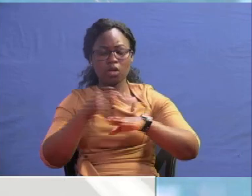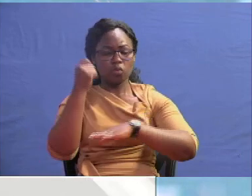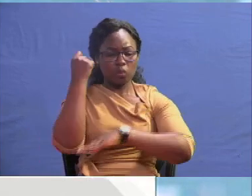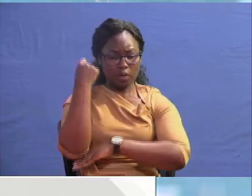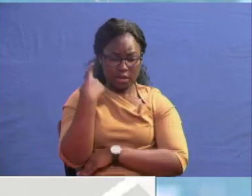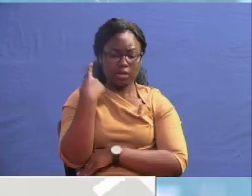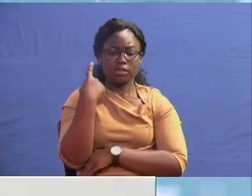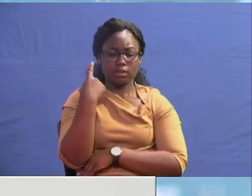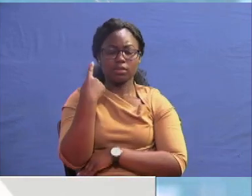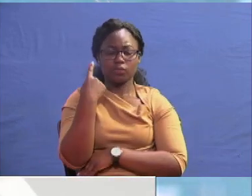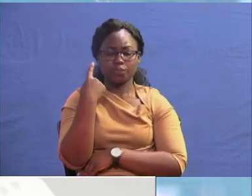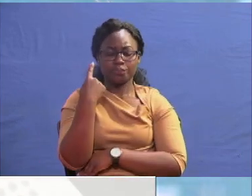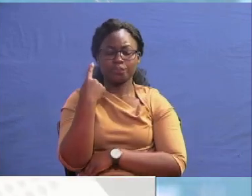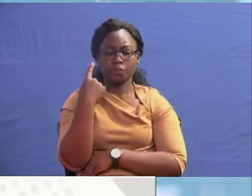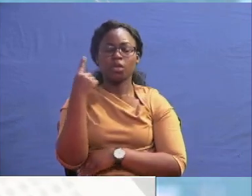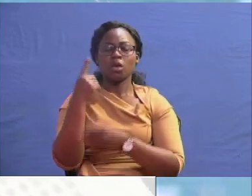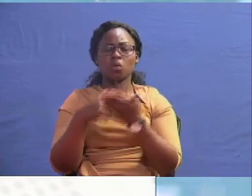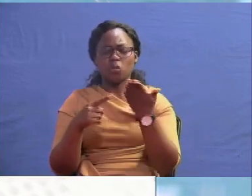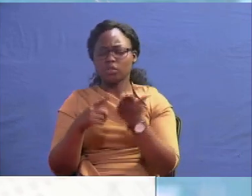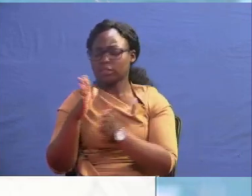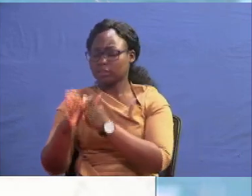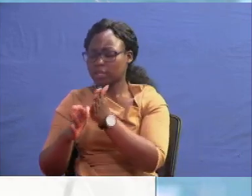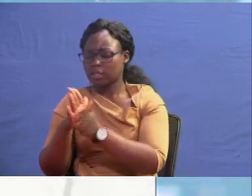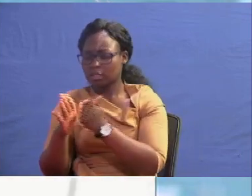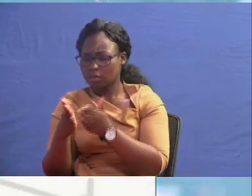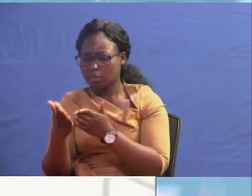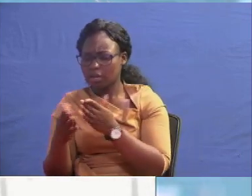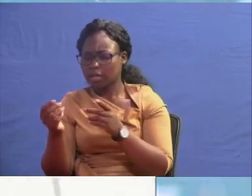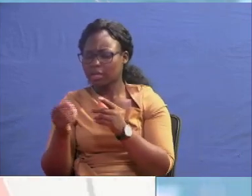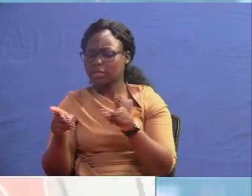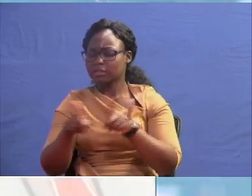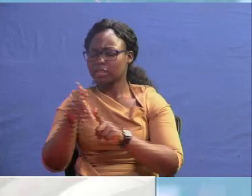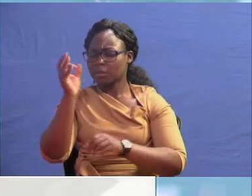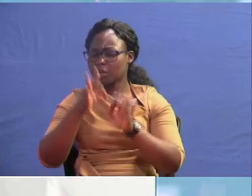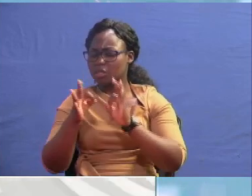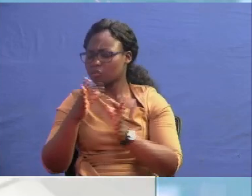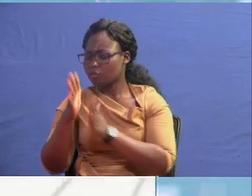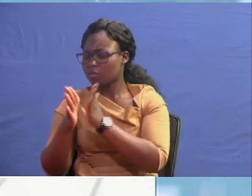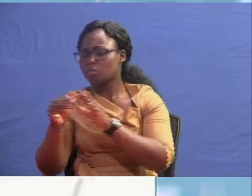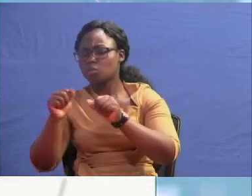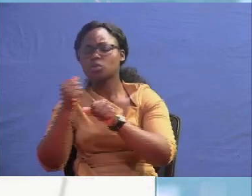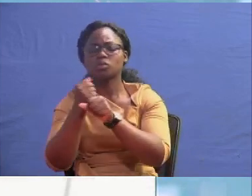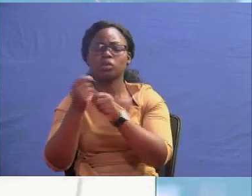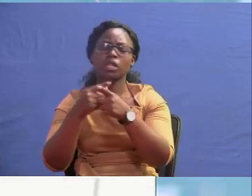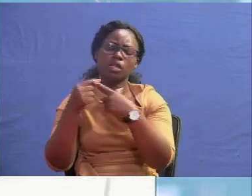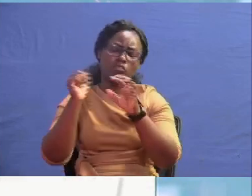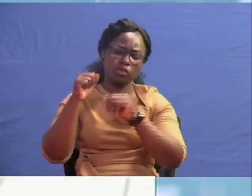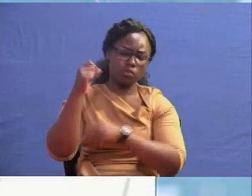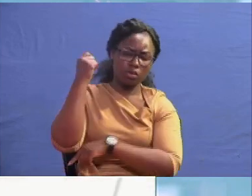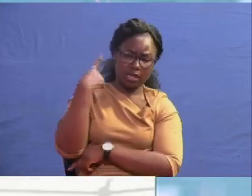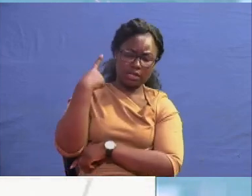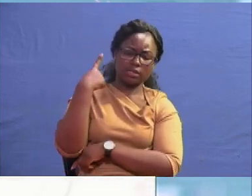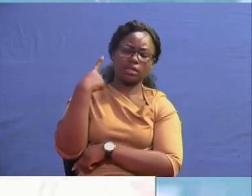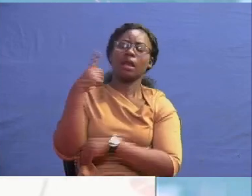understand what his game plan is, and if that plan is a game changer, mm-hmm. then we will be able to understand.